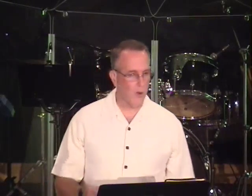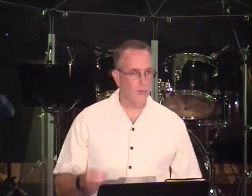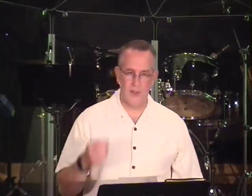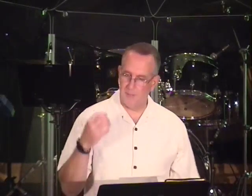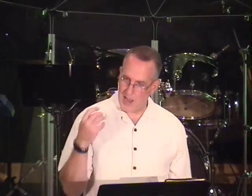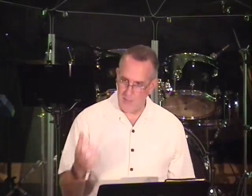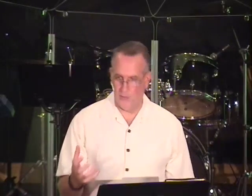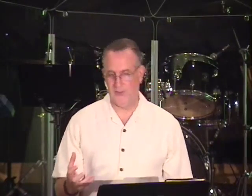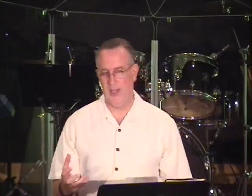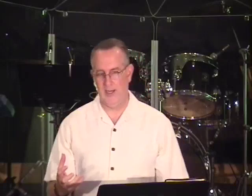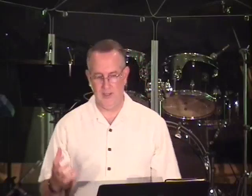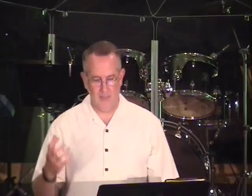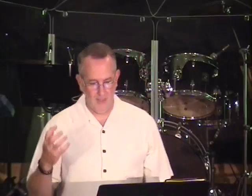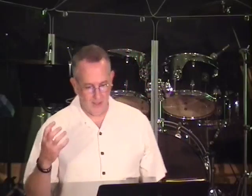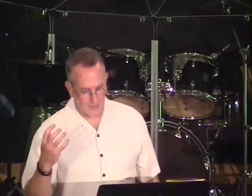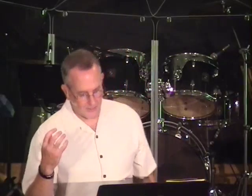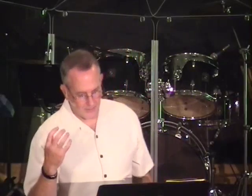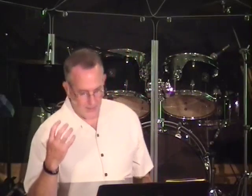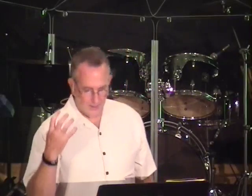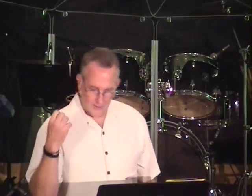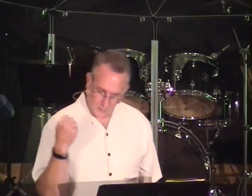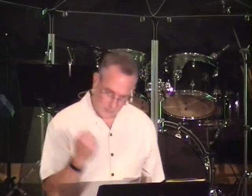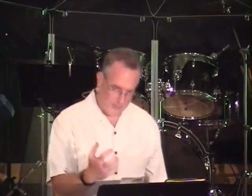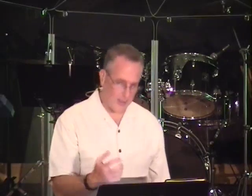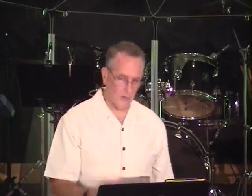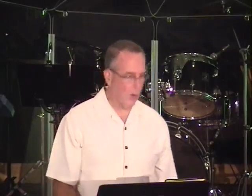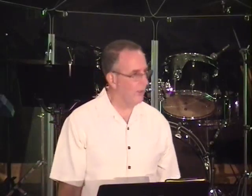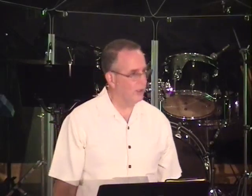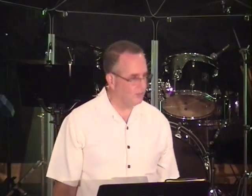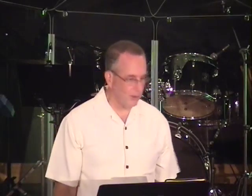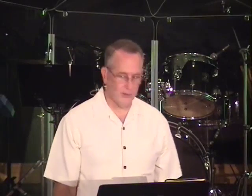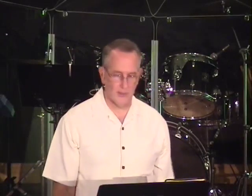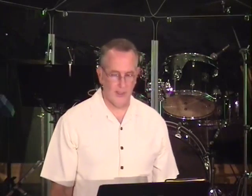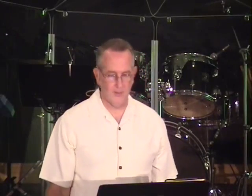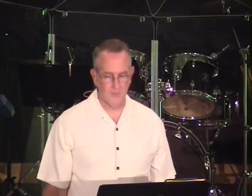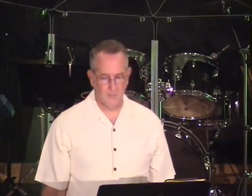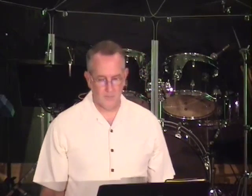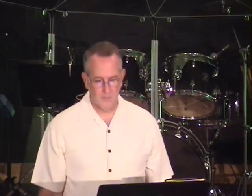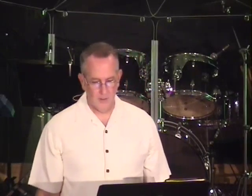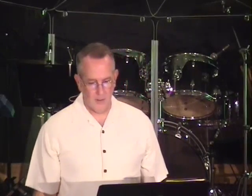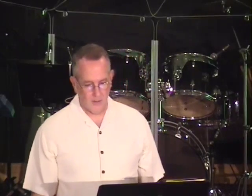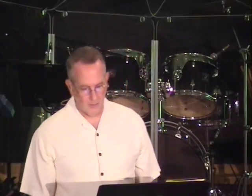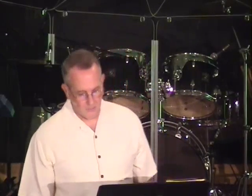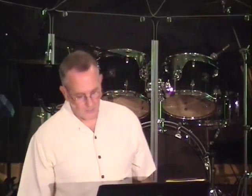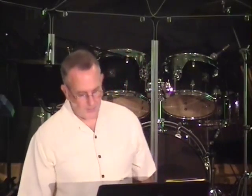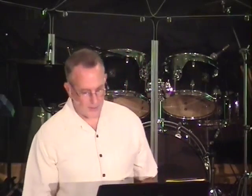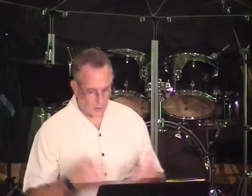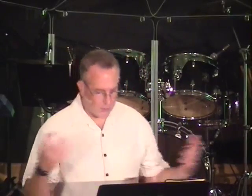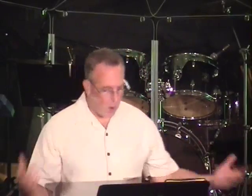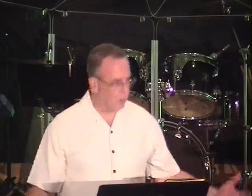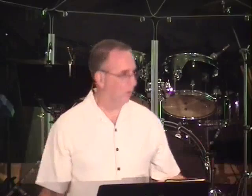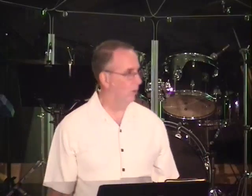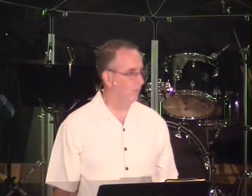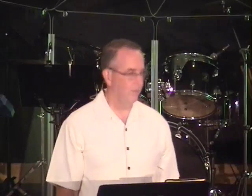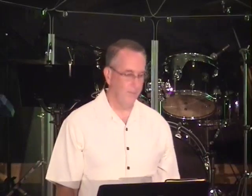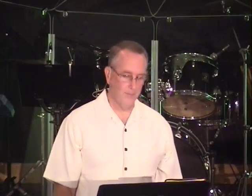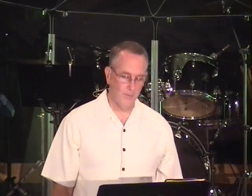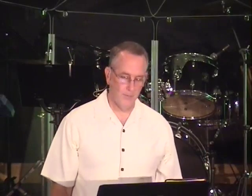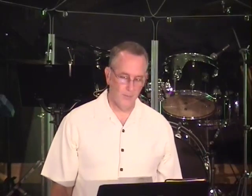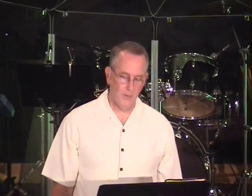to be involved in a Bible study, to begin growing spiritually, maybe in a small